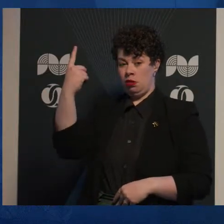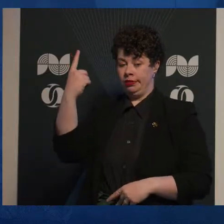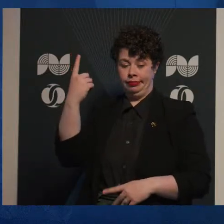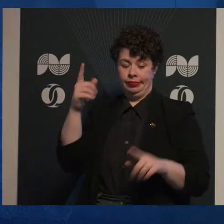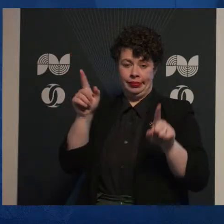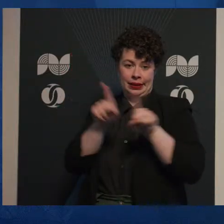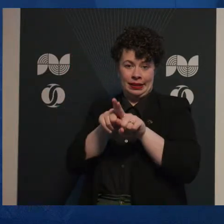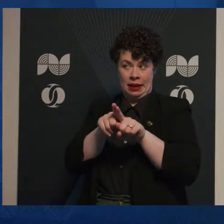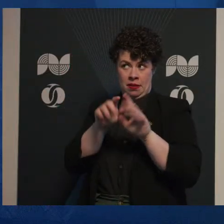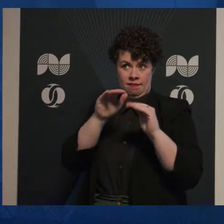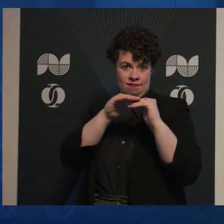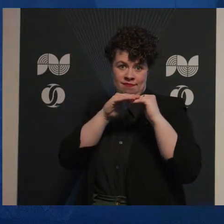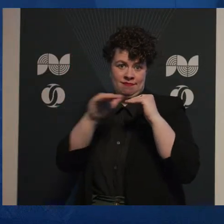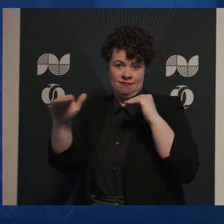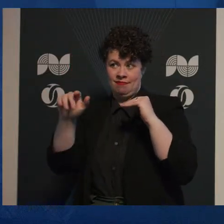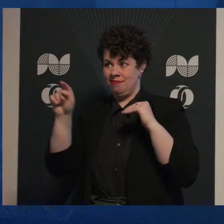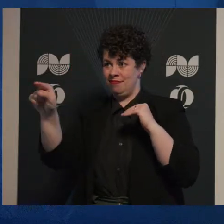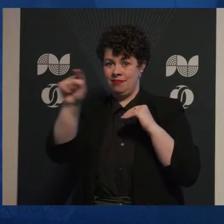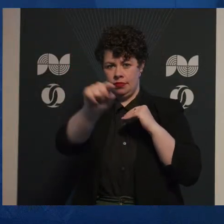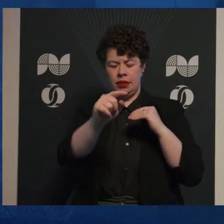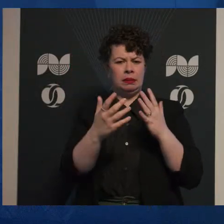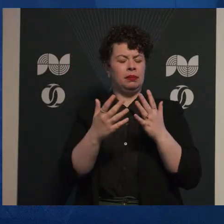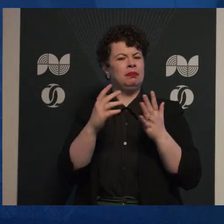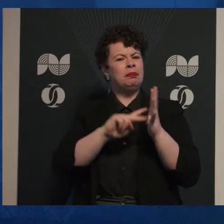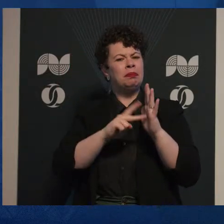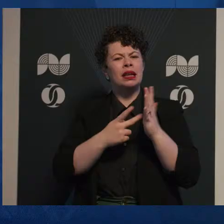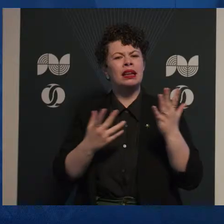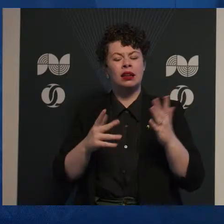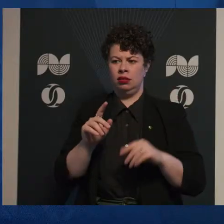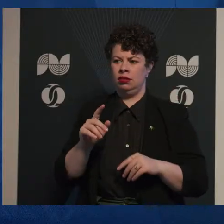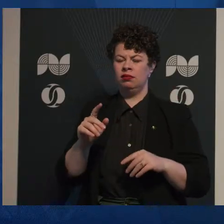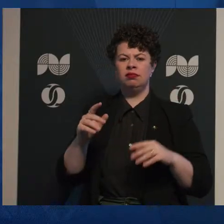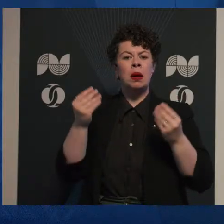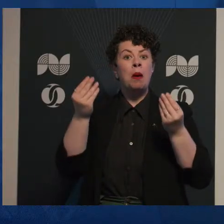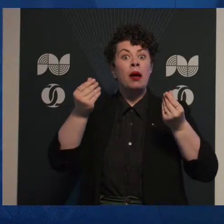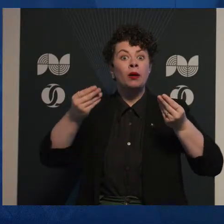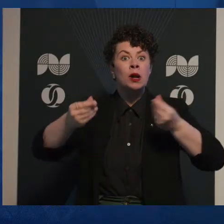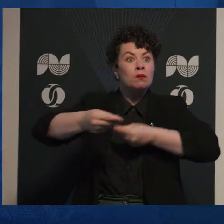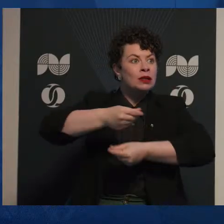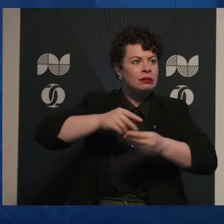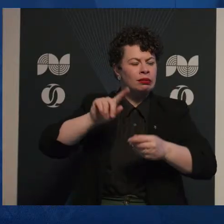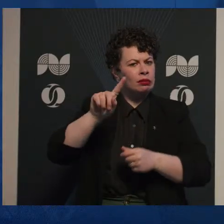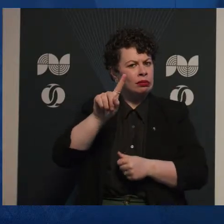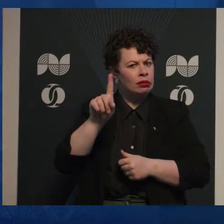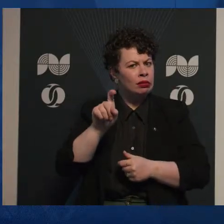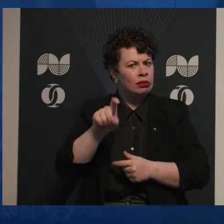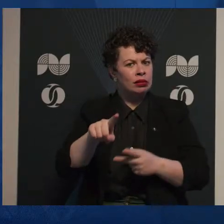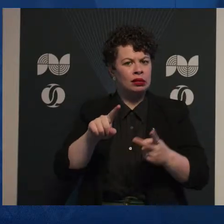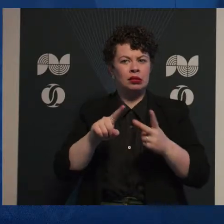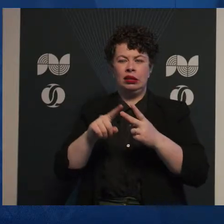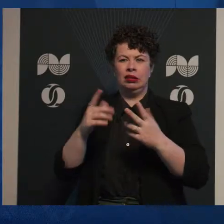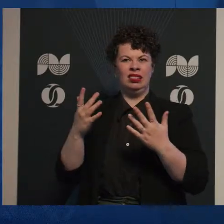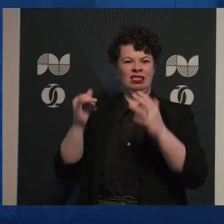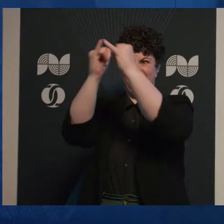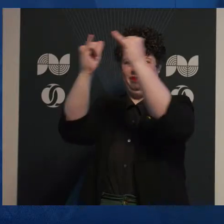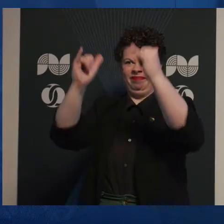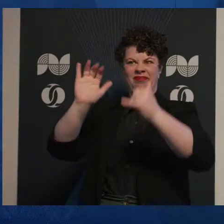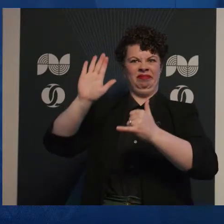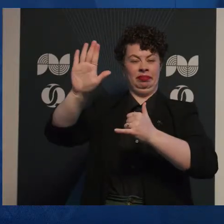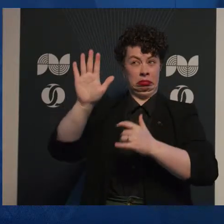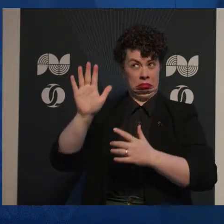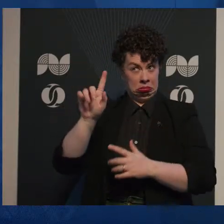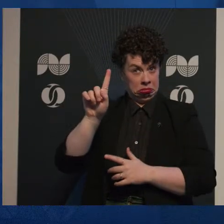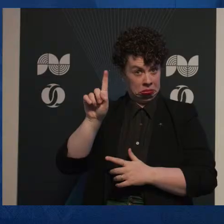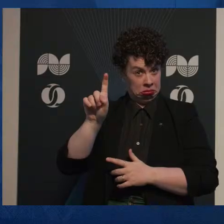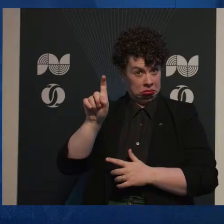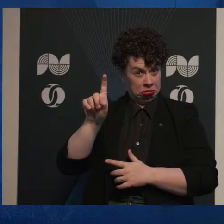big question mark over economic integration. There's a big question mark over the sort of institutional environment that